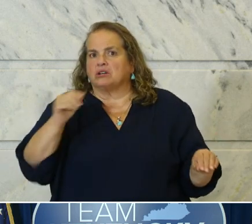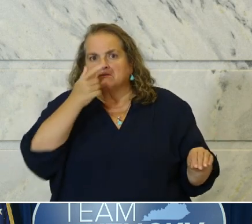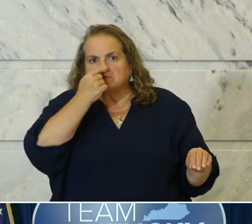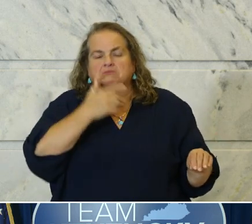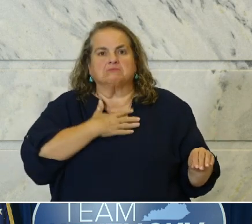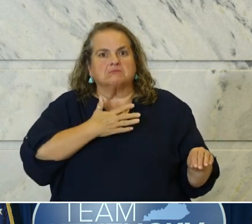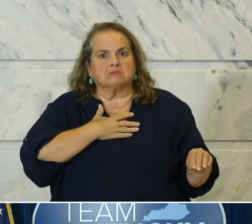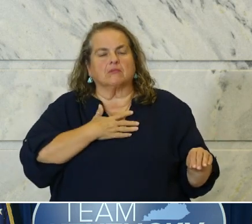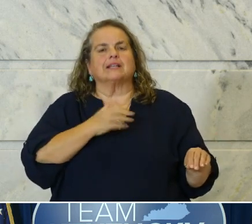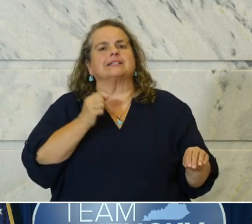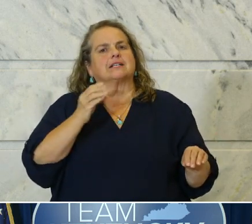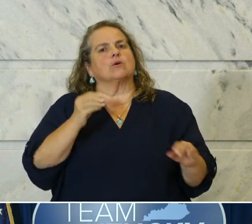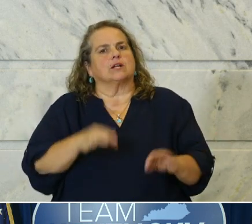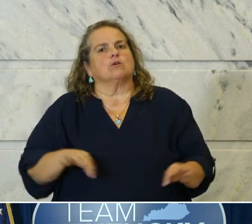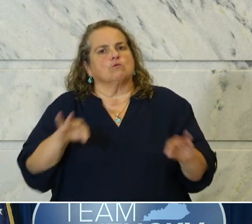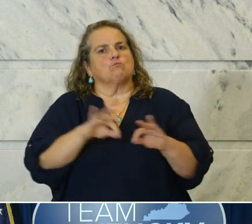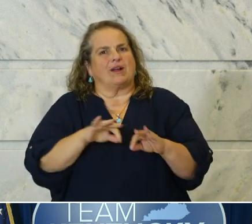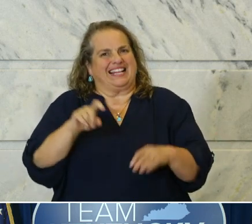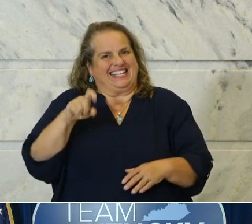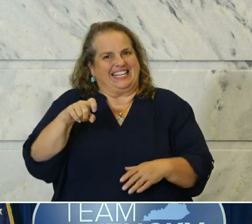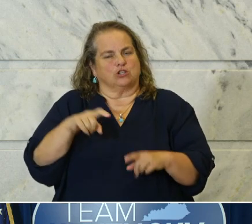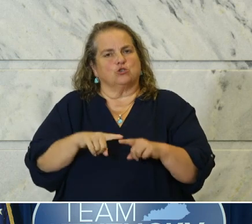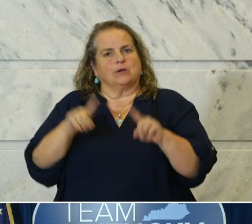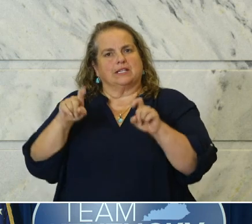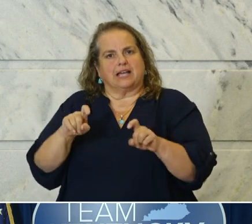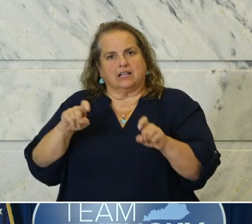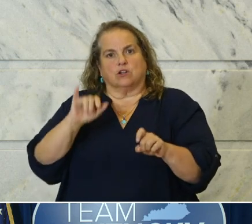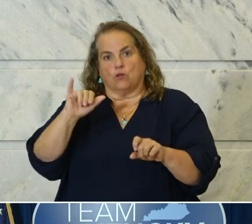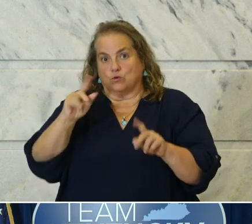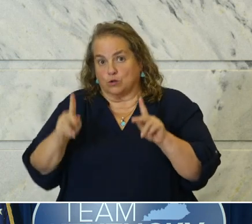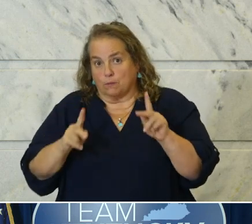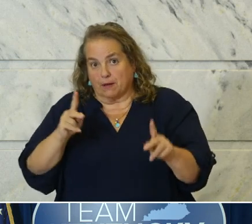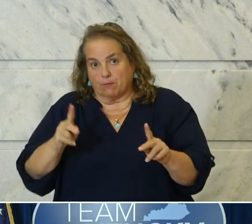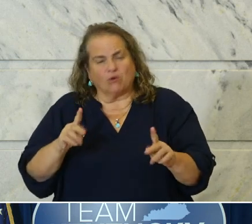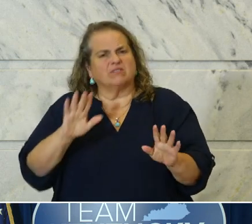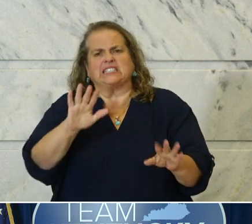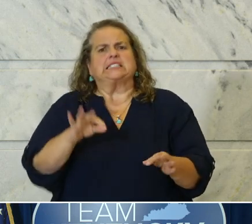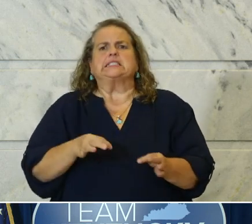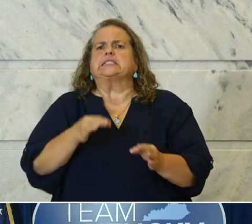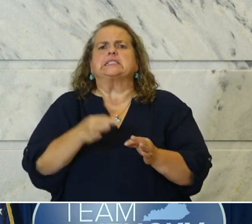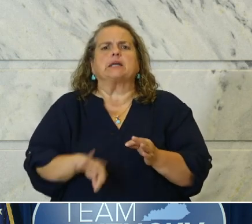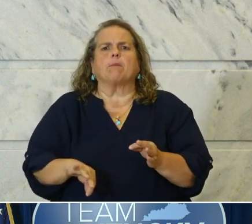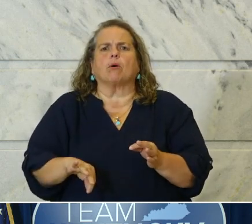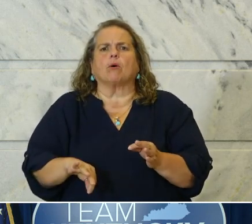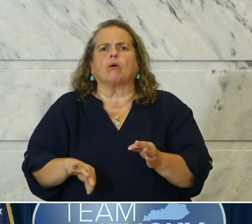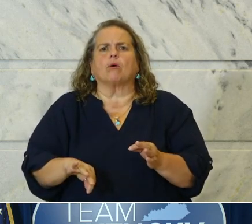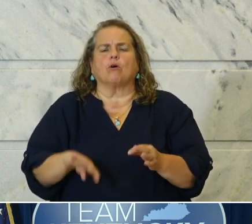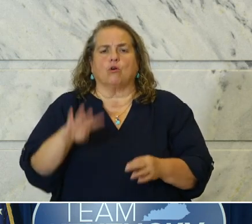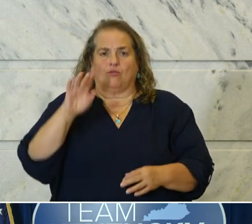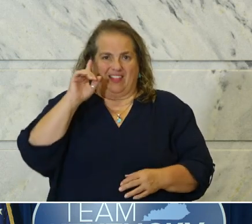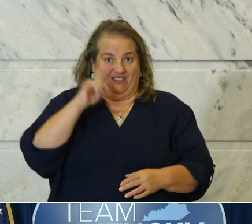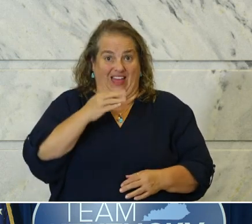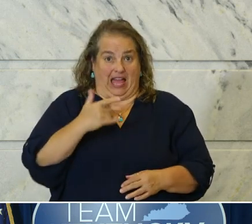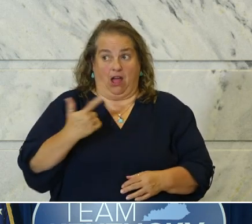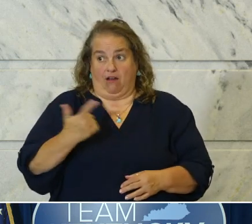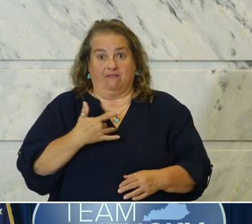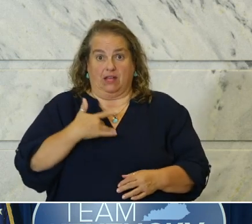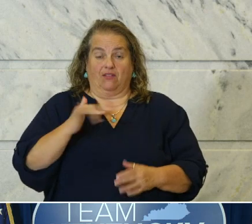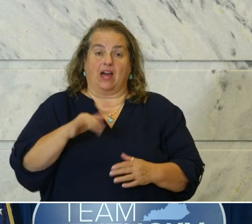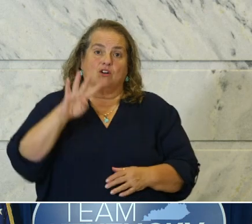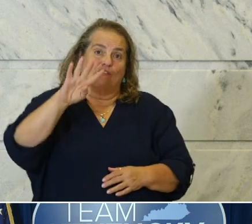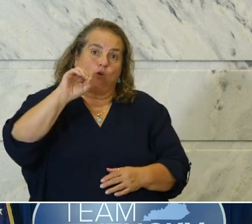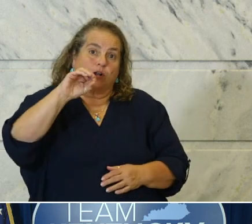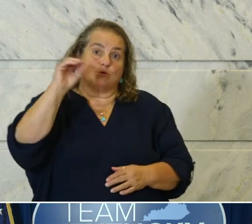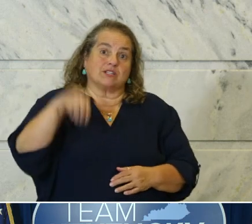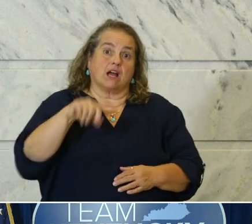guidance further reinforces the need to test asymptomatic persons. It's pretty simple. They think about 40% of all the